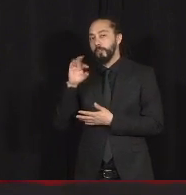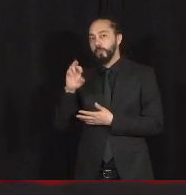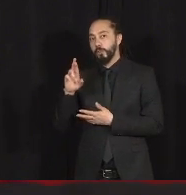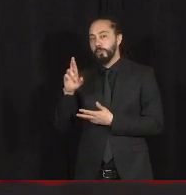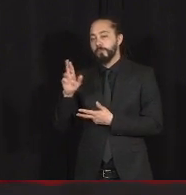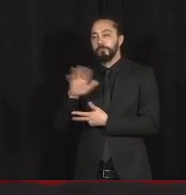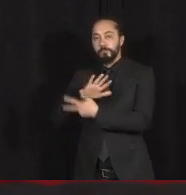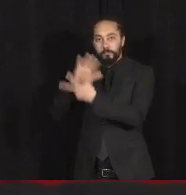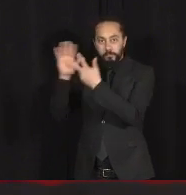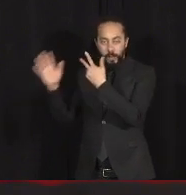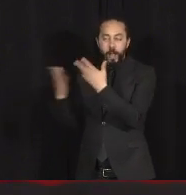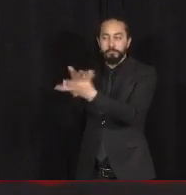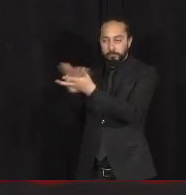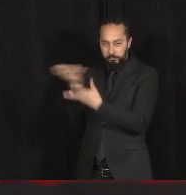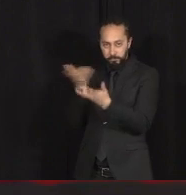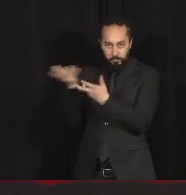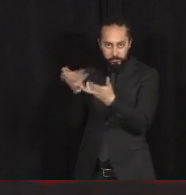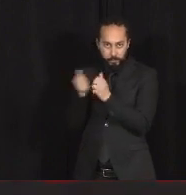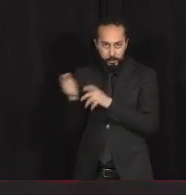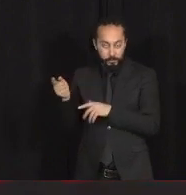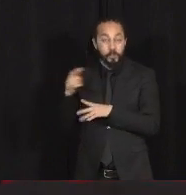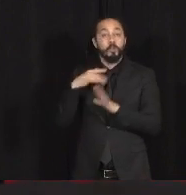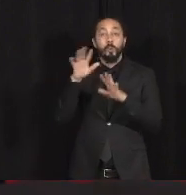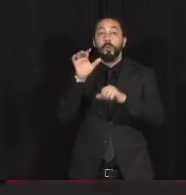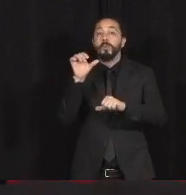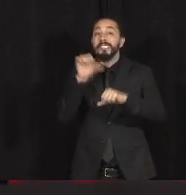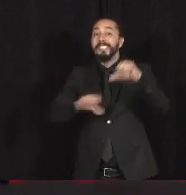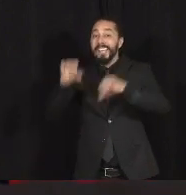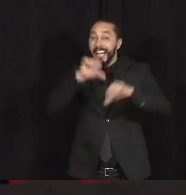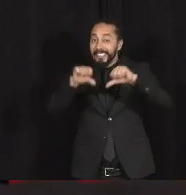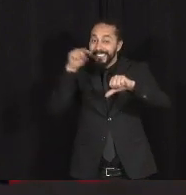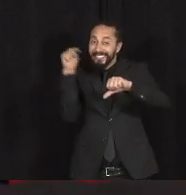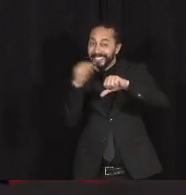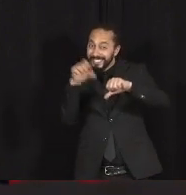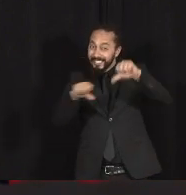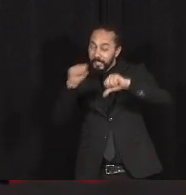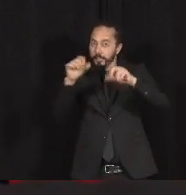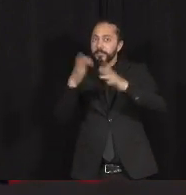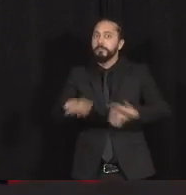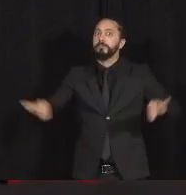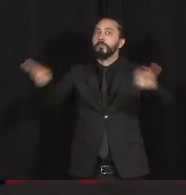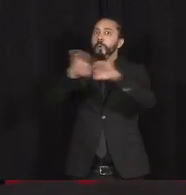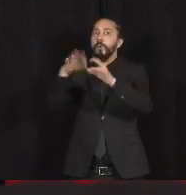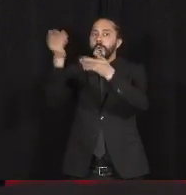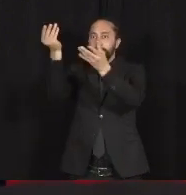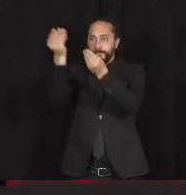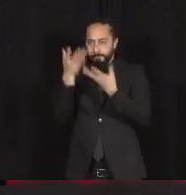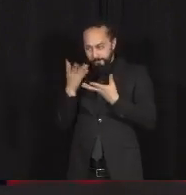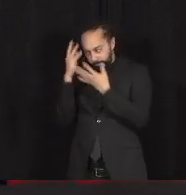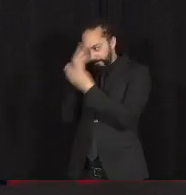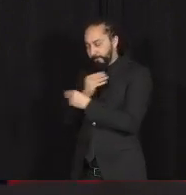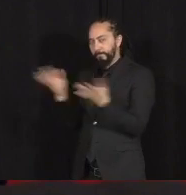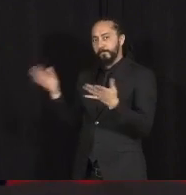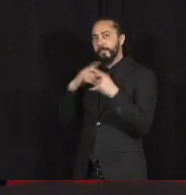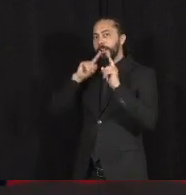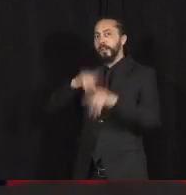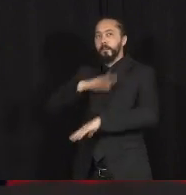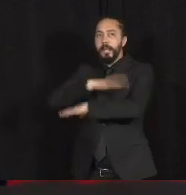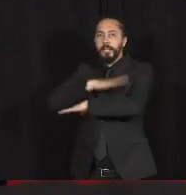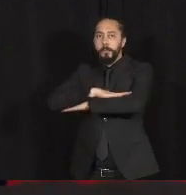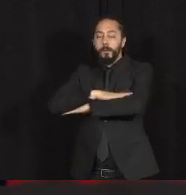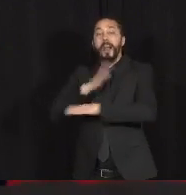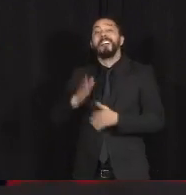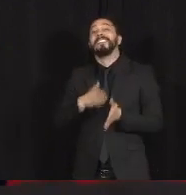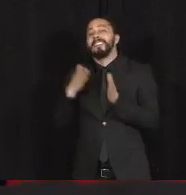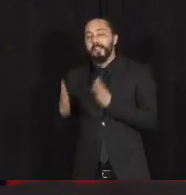the response of the command table during this epidemic. Okay, we'll just take